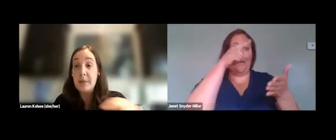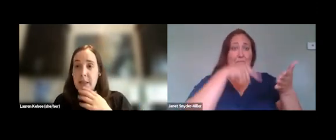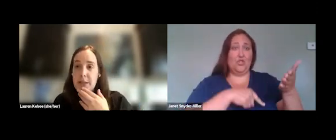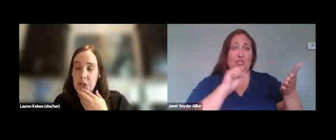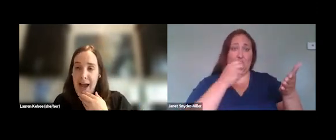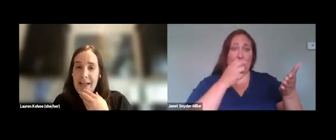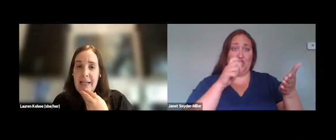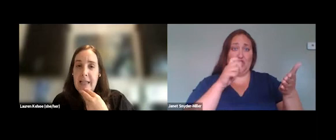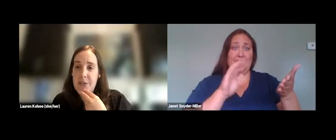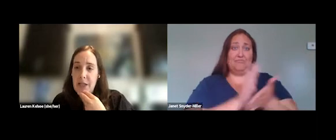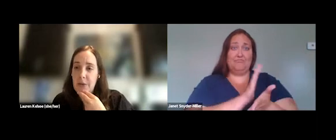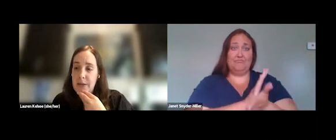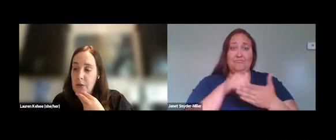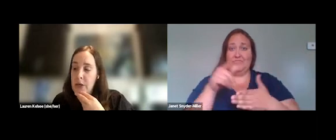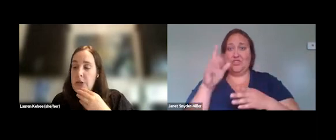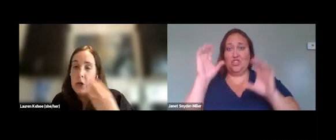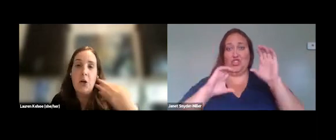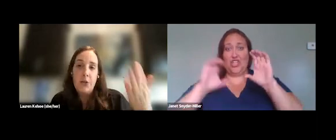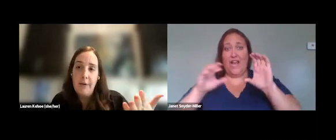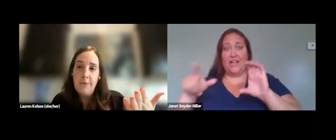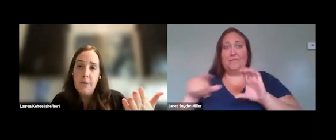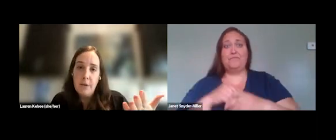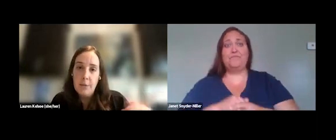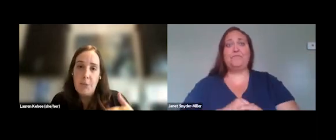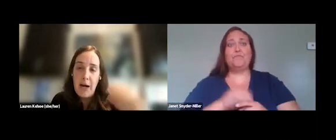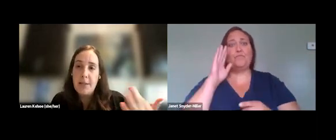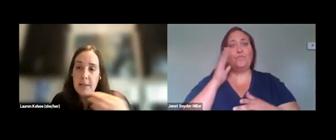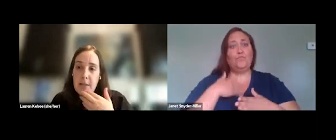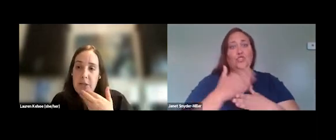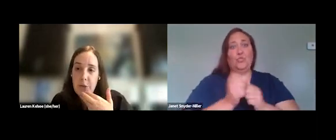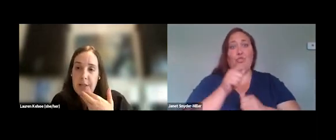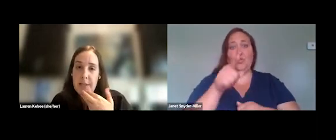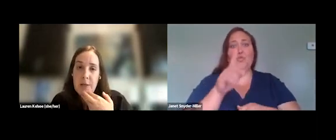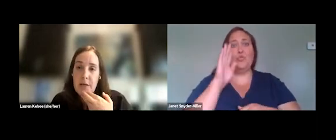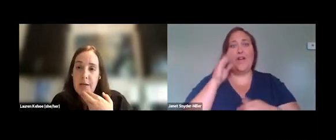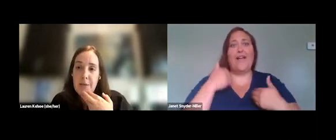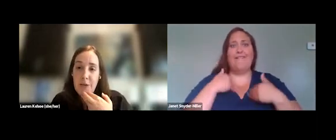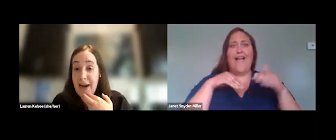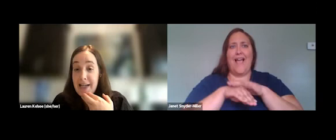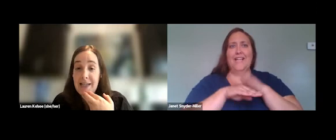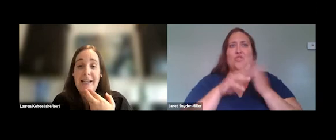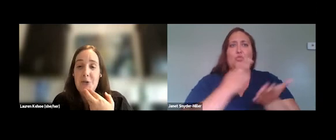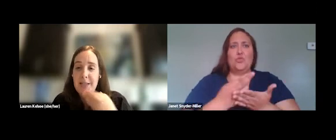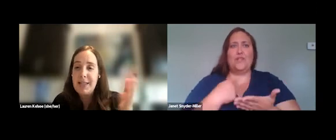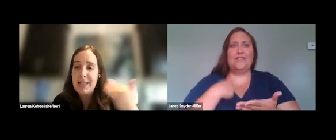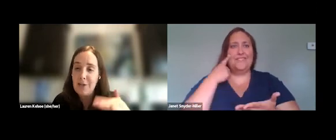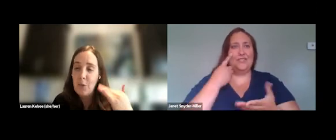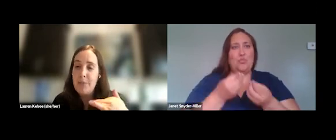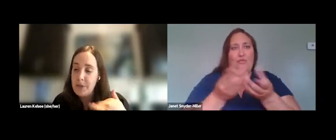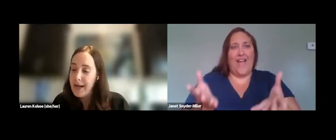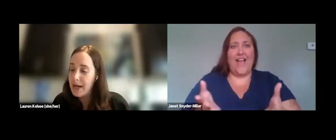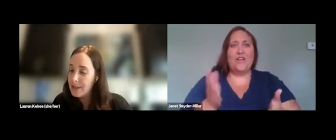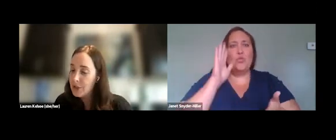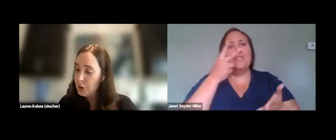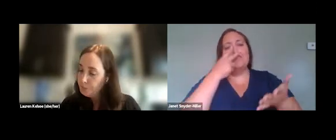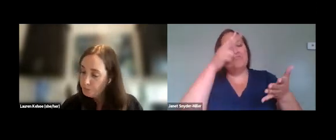sheet that's been linked in the chat that I'm sharing with you, you'll also have a little bit more access to the resources that we provided, and you can see kind of what